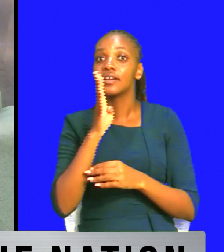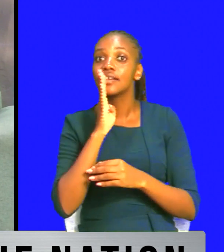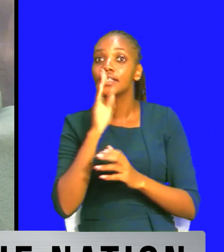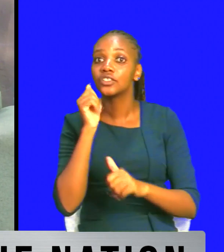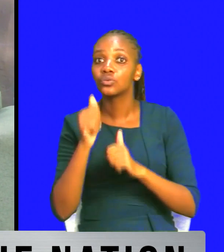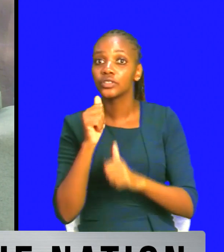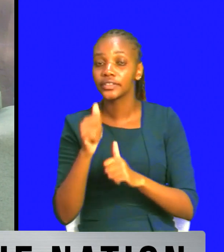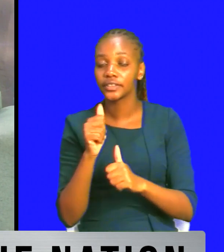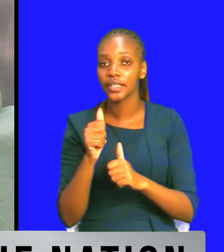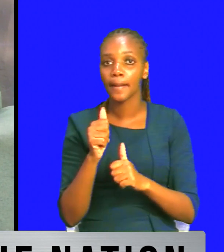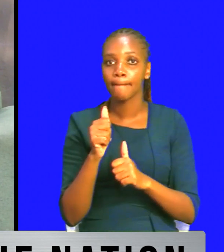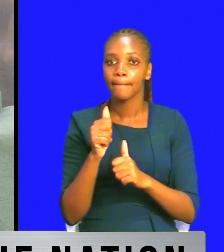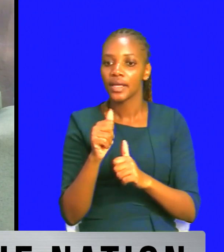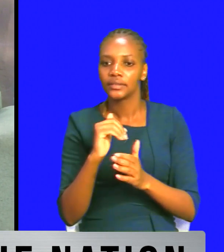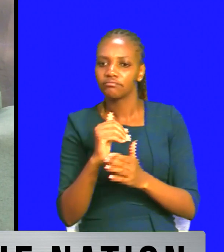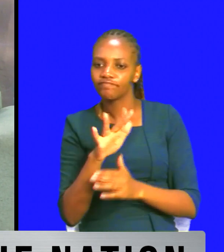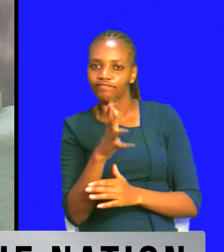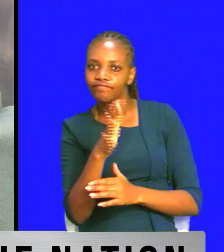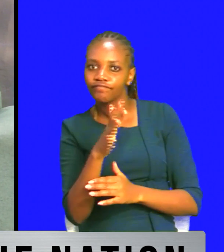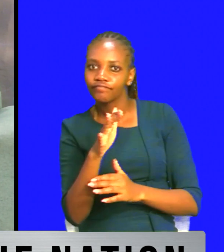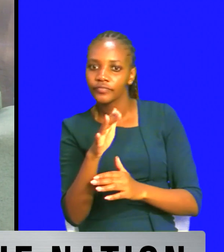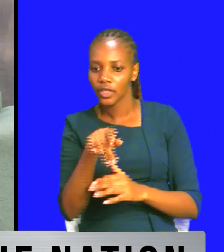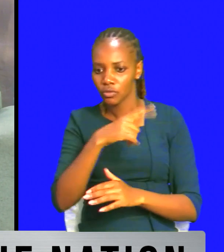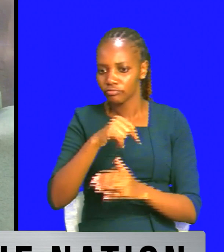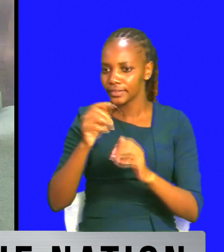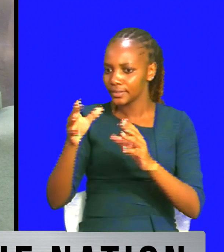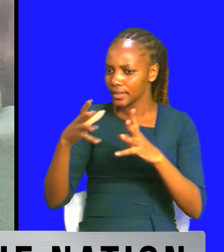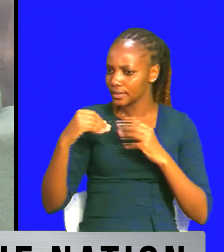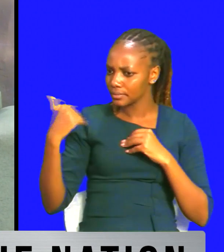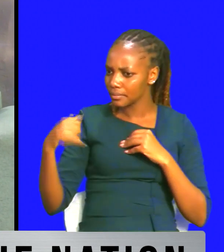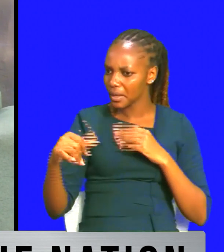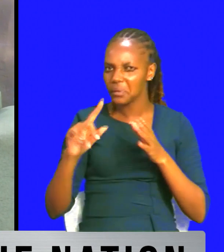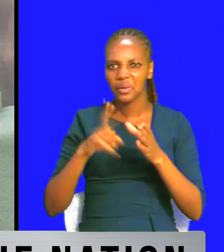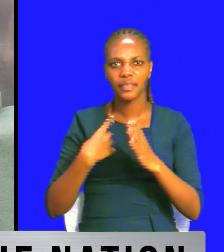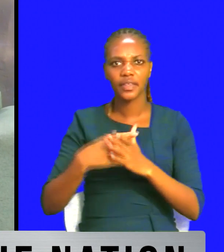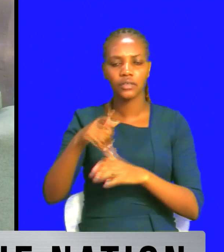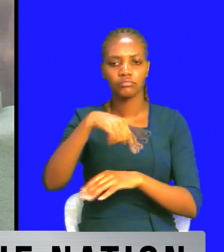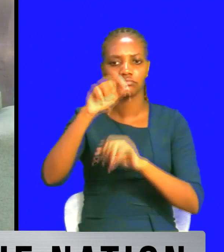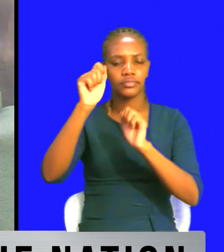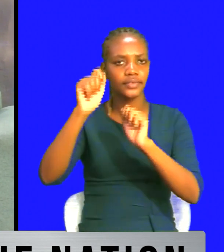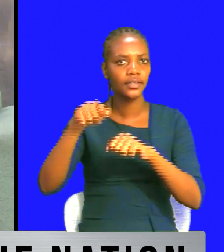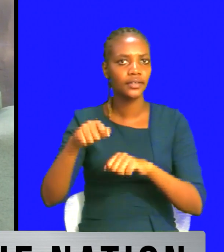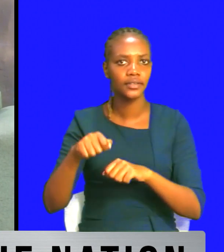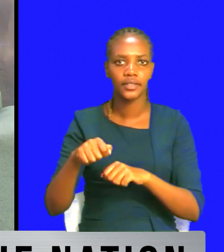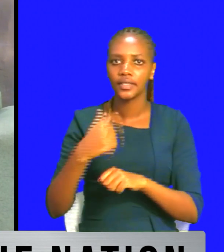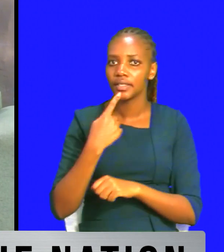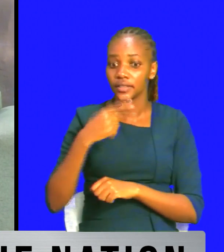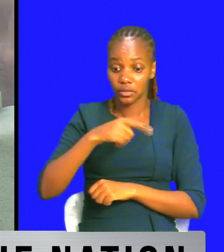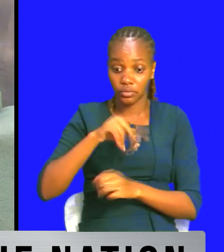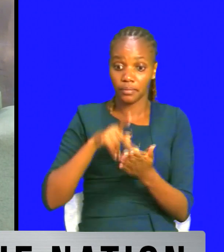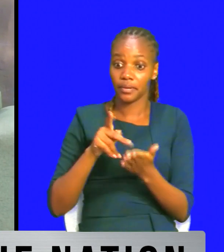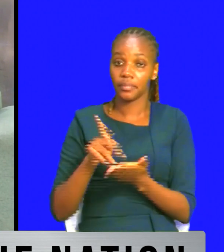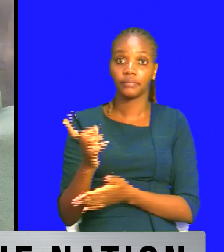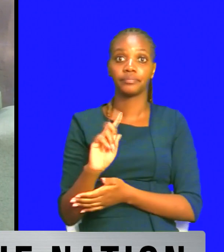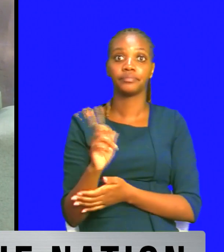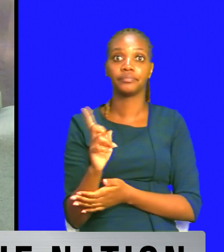considered odious and looks like something that we did not procure the way it should be, Right. then we should actually just say that we are not paying something